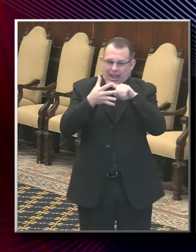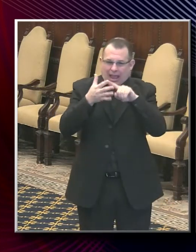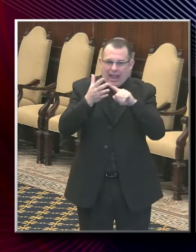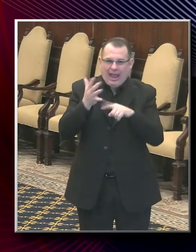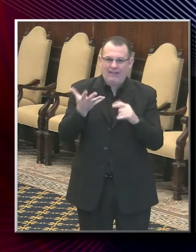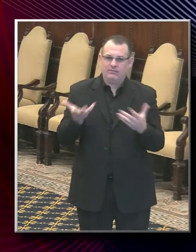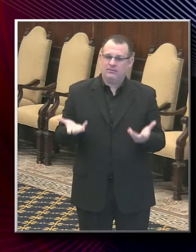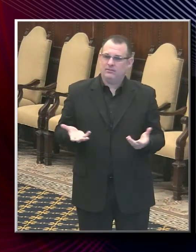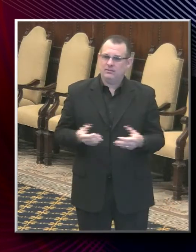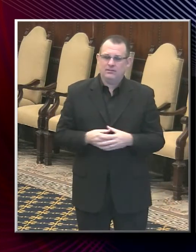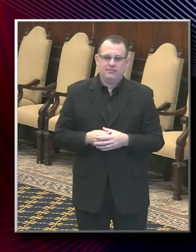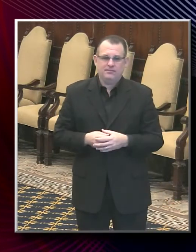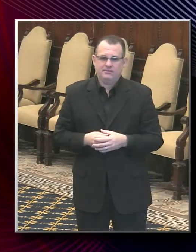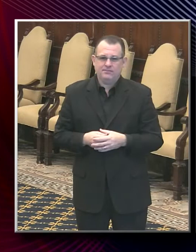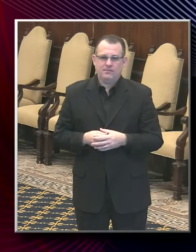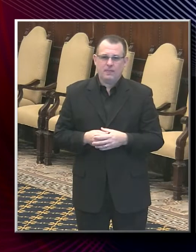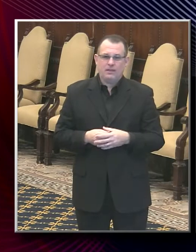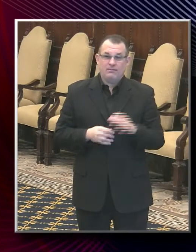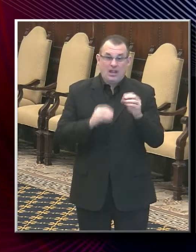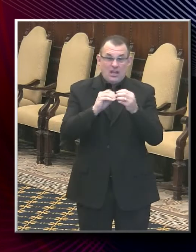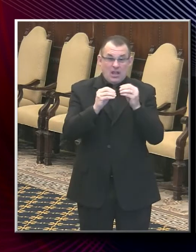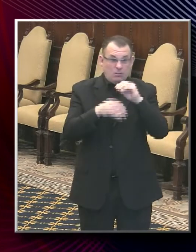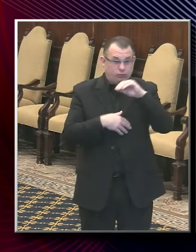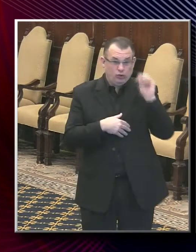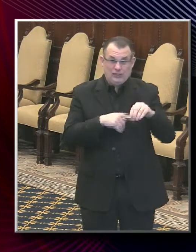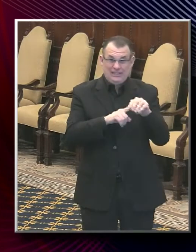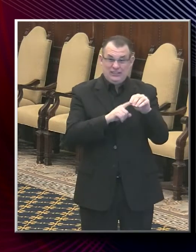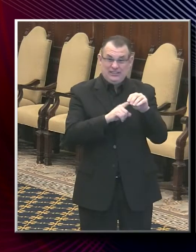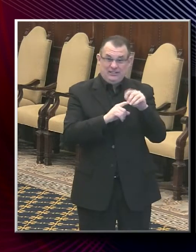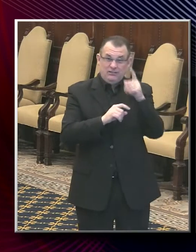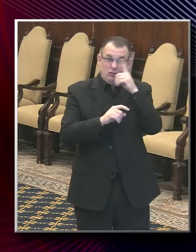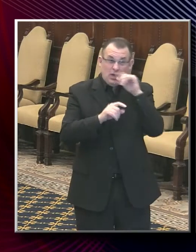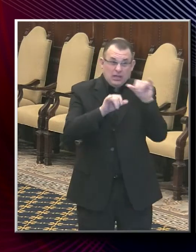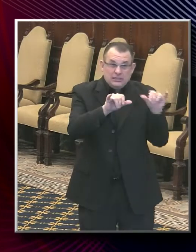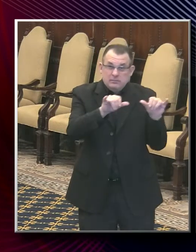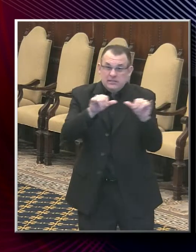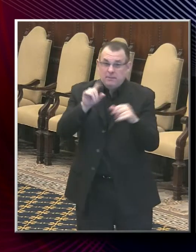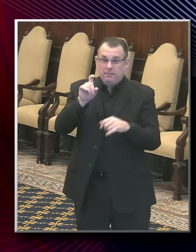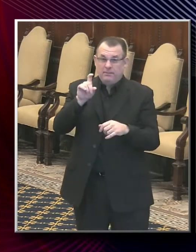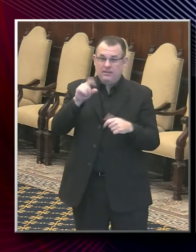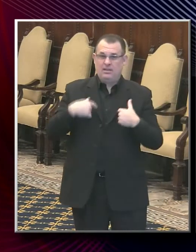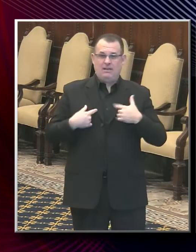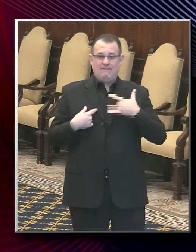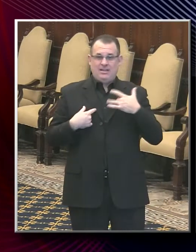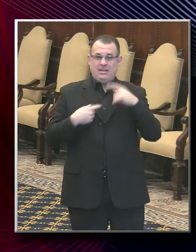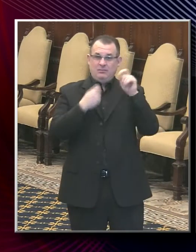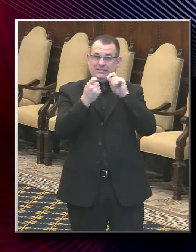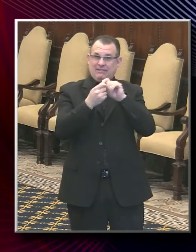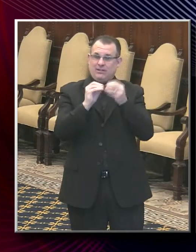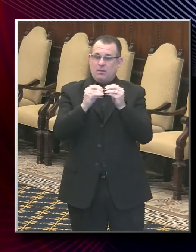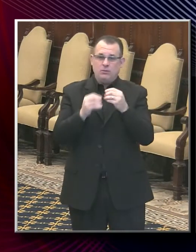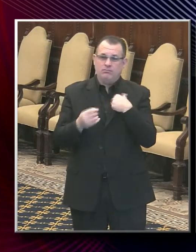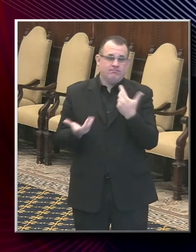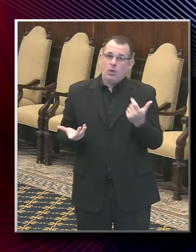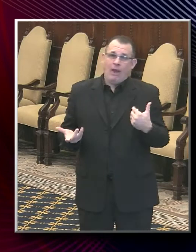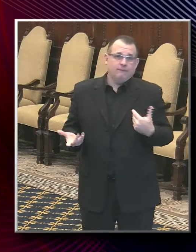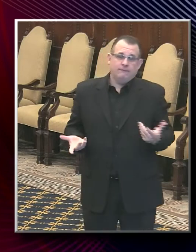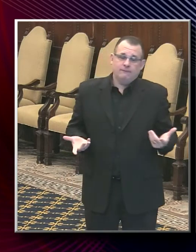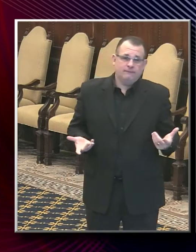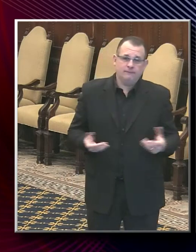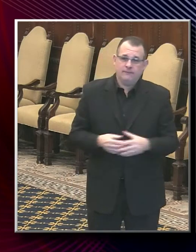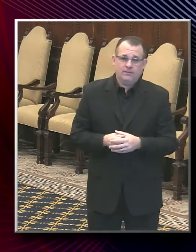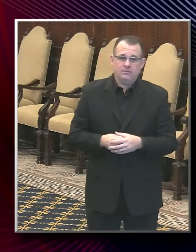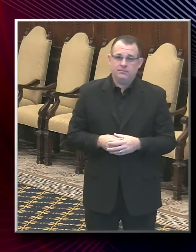is consistent, then we can get a general idea of the epidemic wave, but we can't get a precise number. I think our general idea says that the epidemic